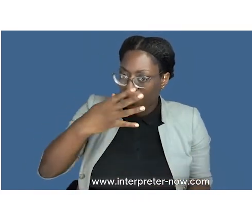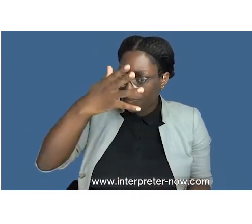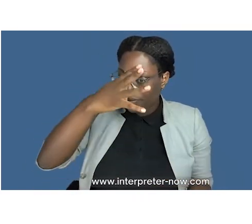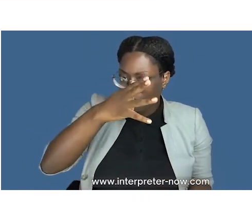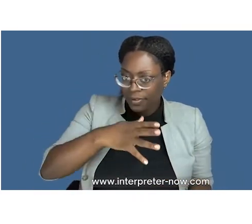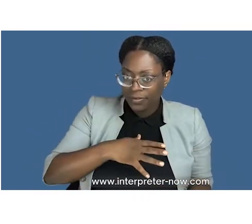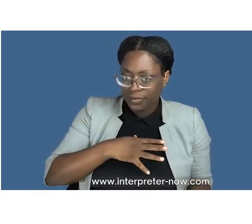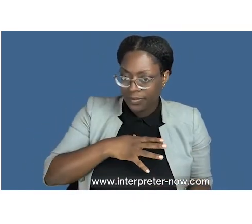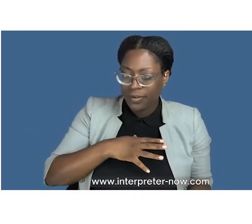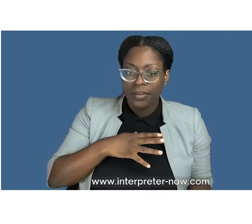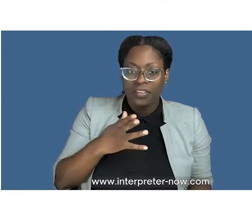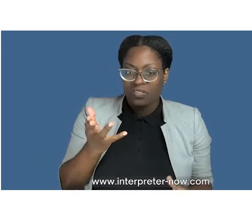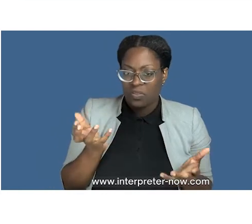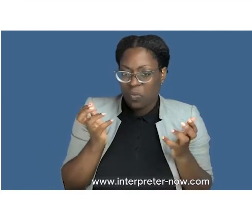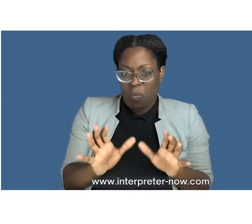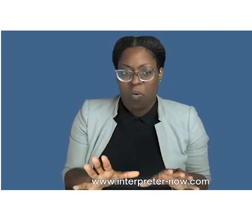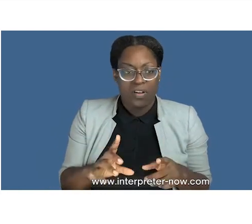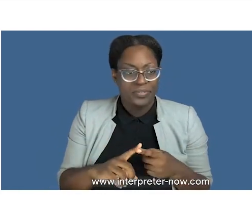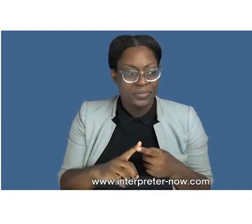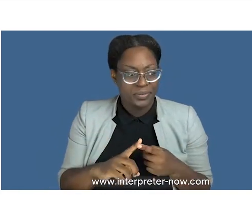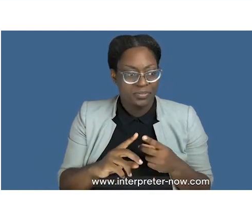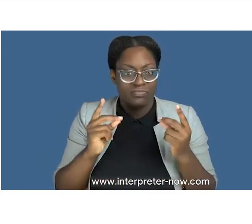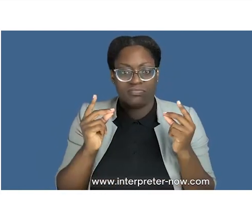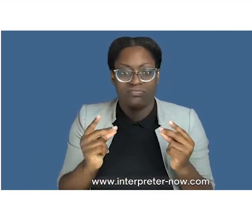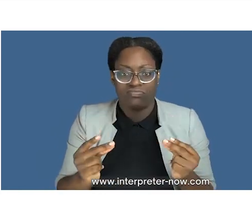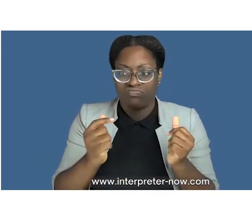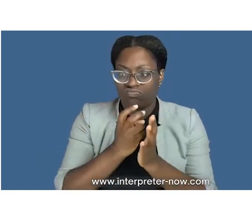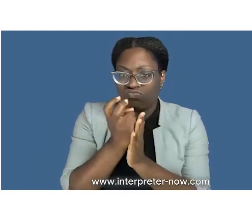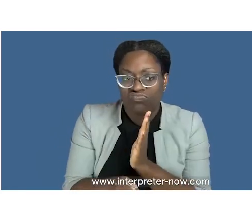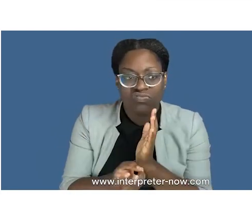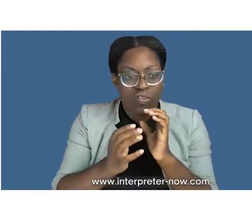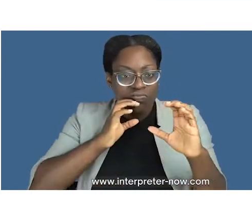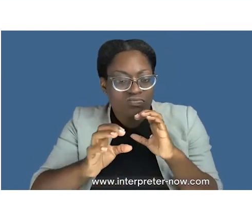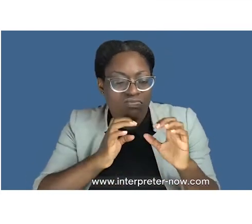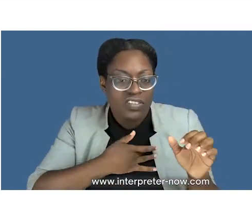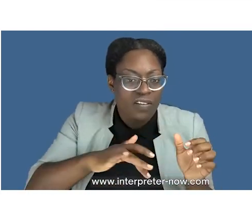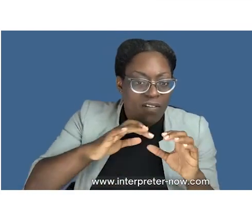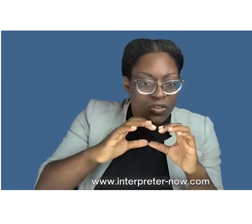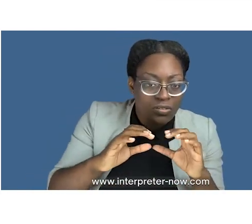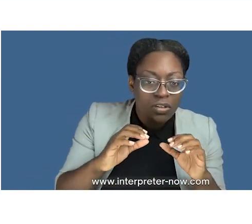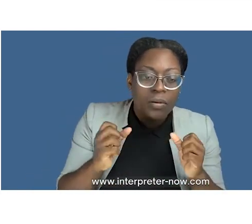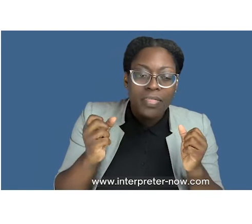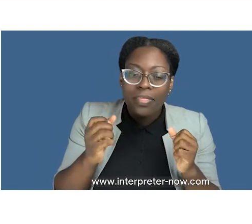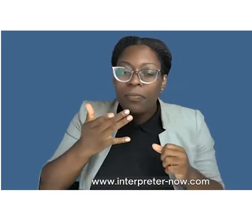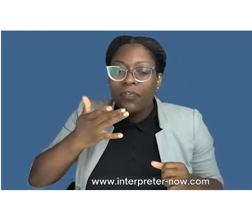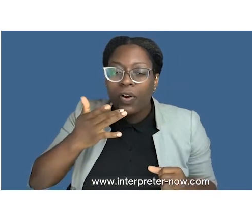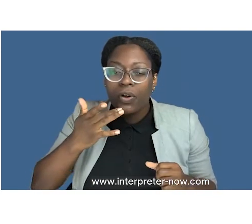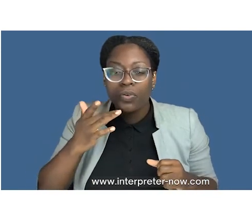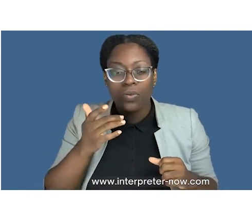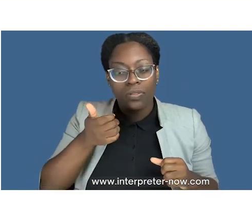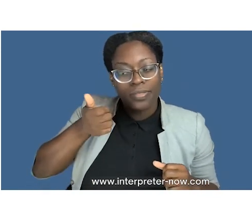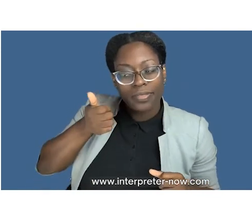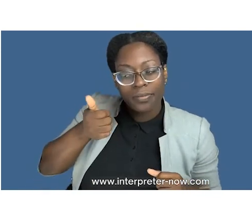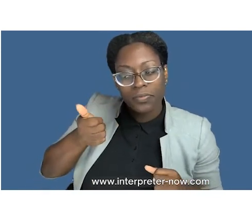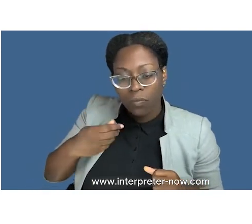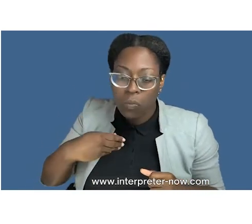have those uncomfortable conversations when they first start out as an ally. They want to learn from resources,